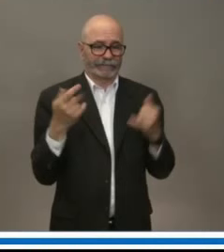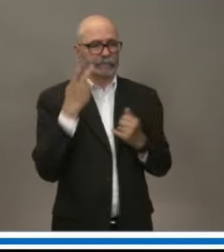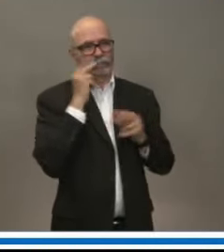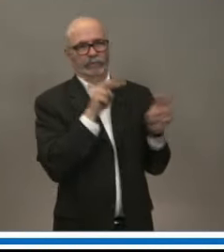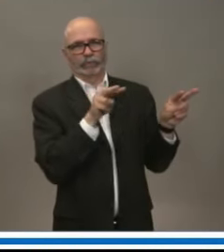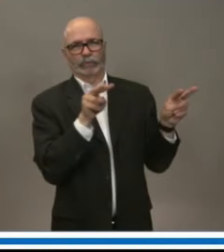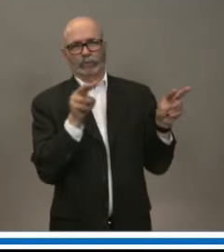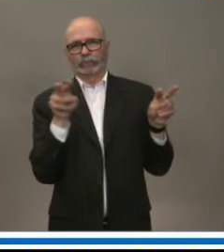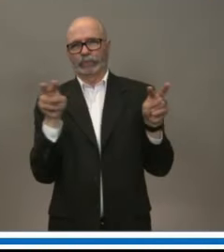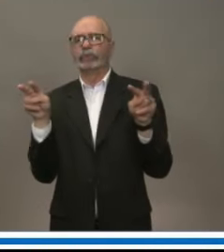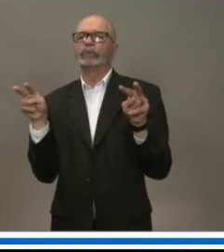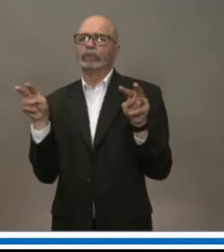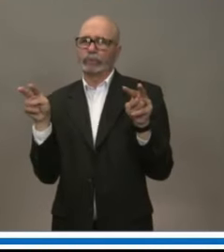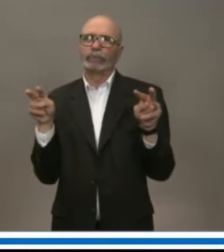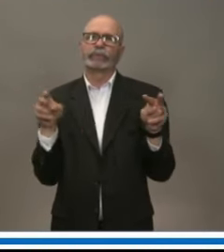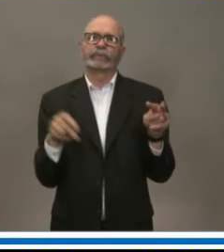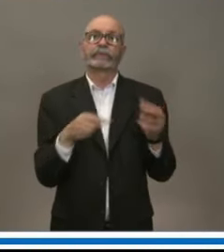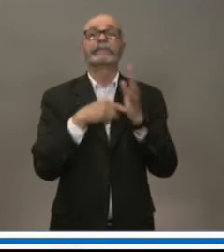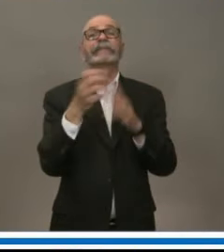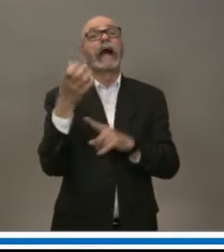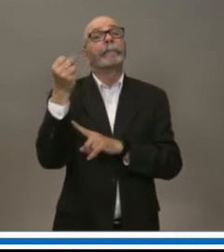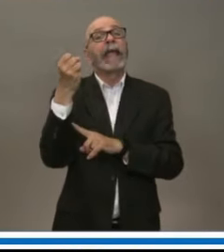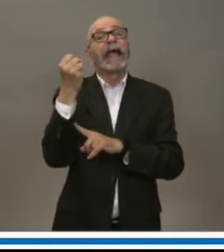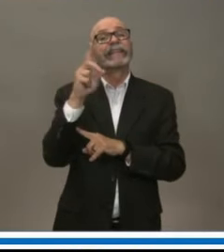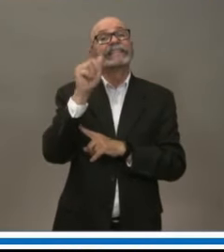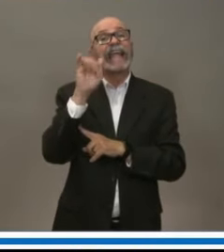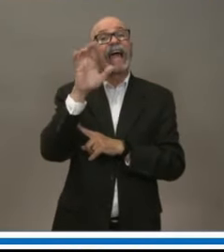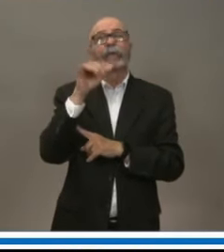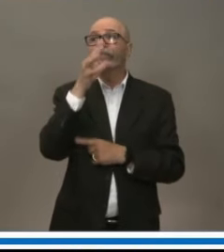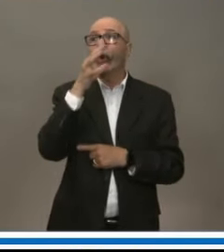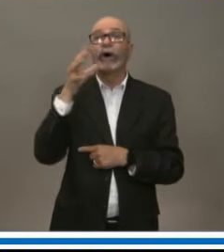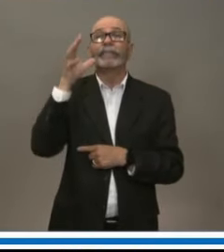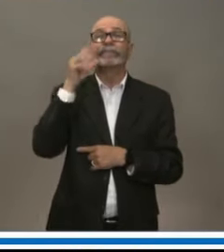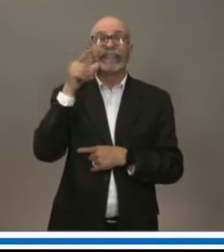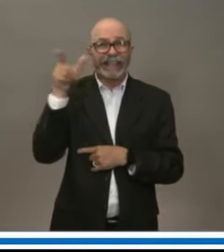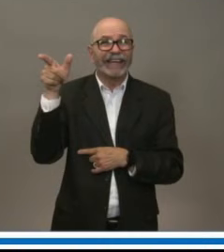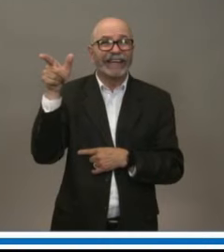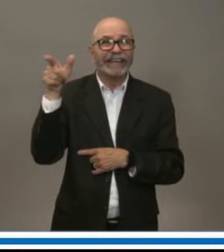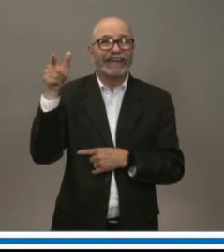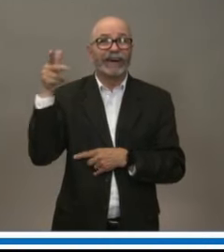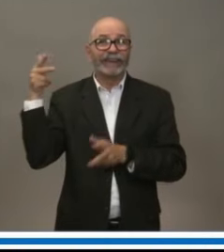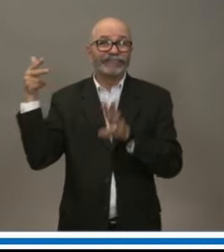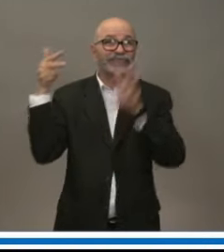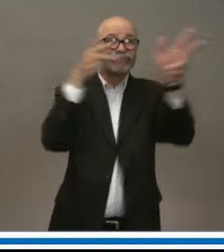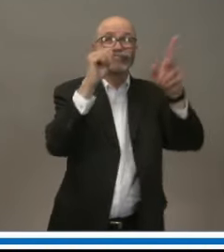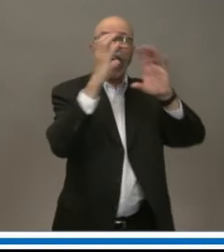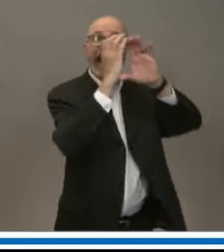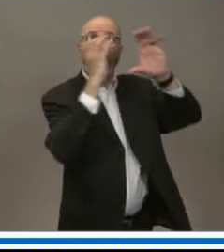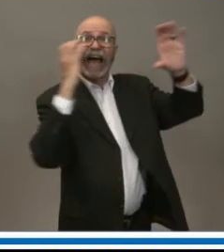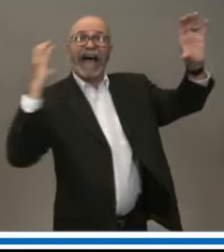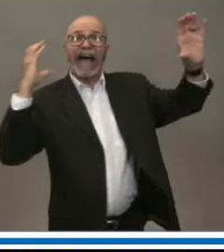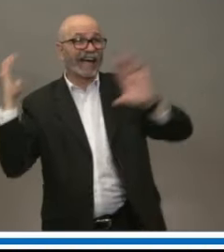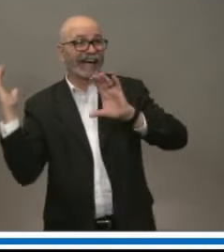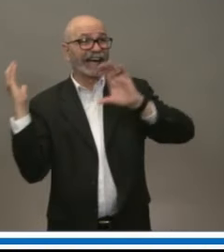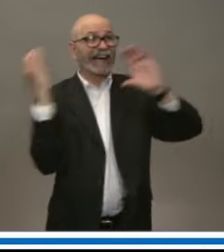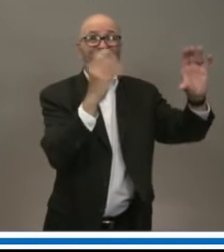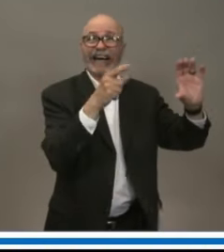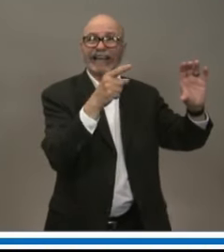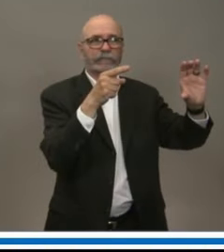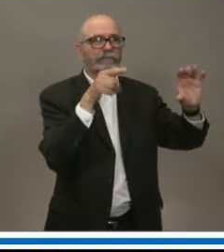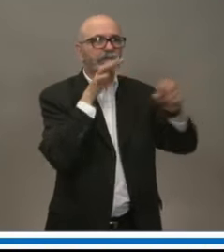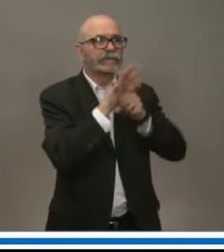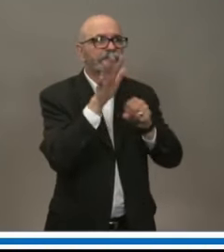farmers who having to spill milk as opposed to be not enough place in the market being able to get out of here. So those are